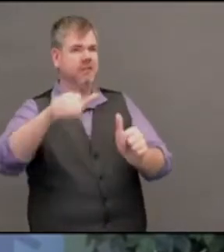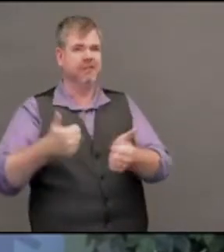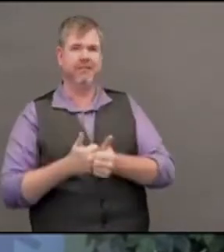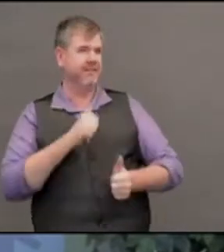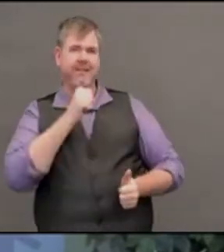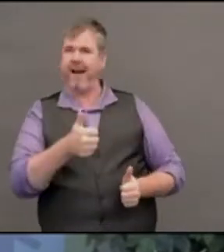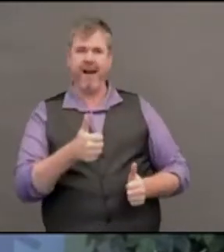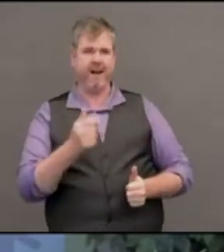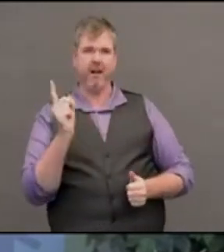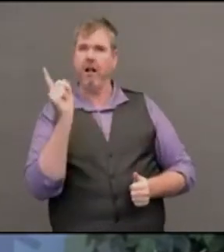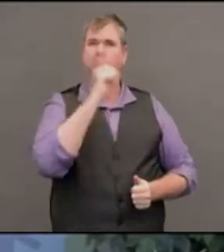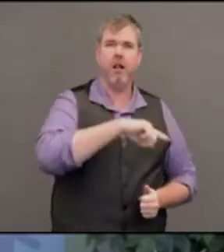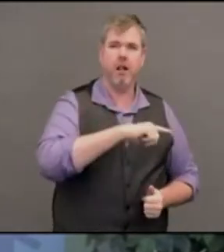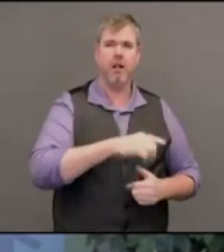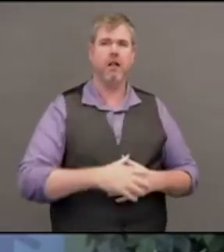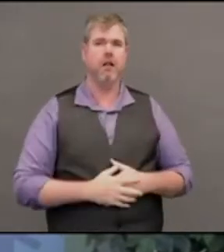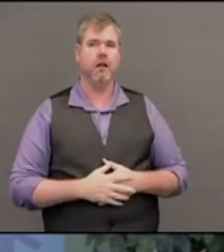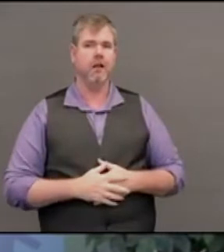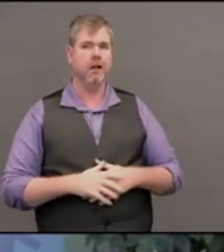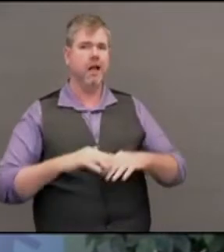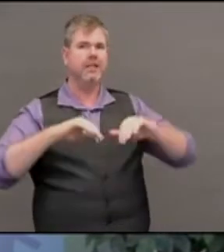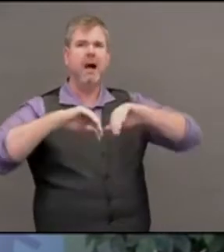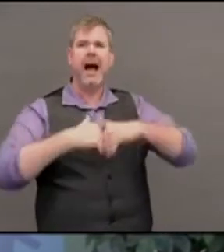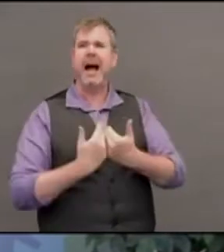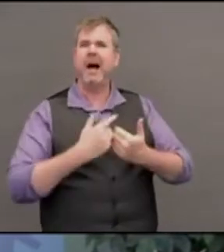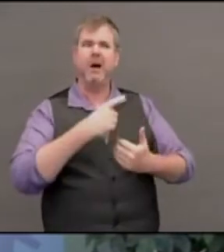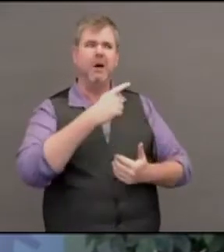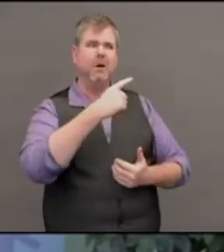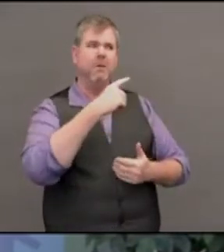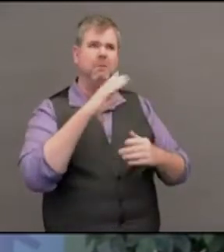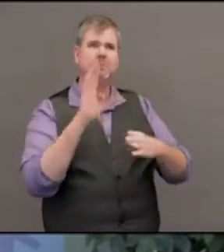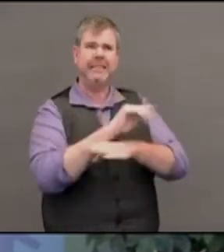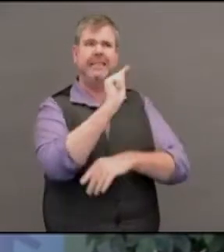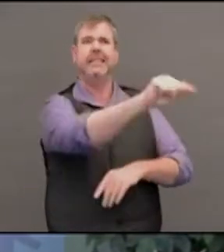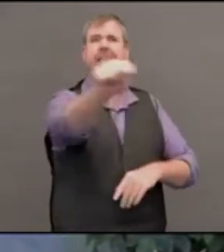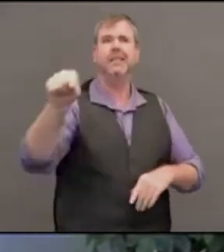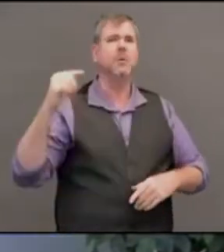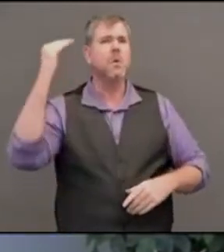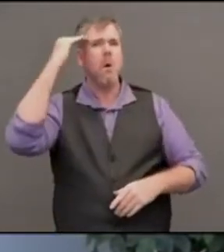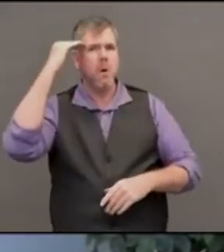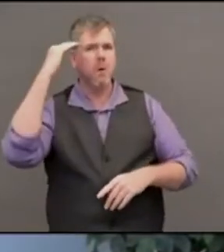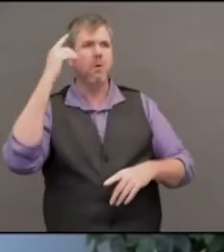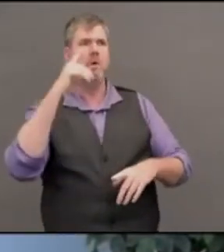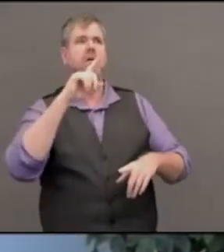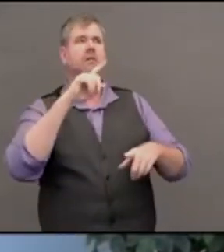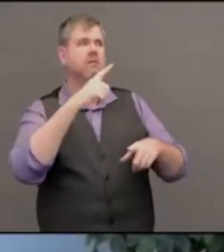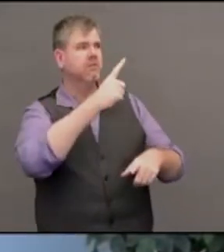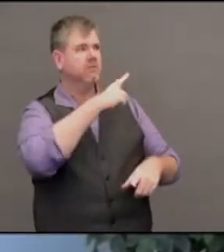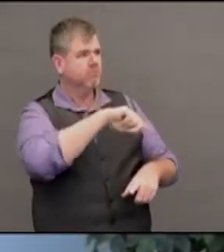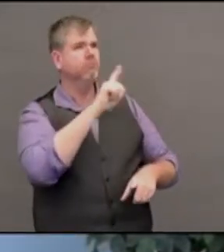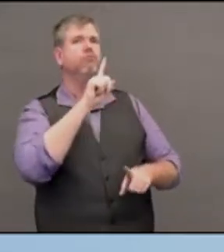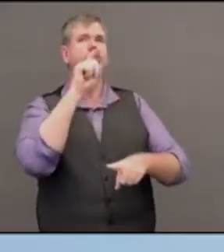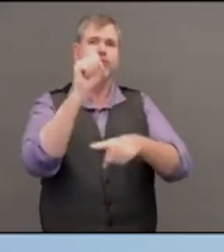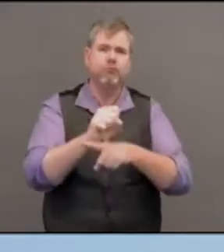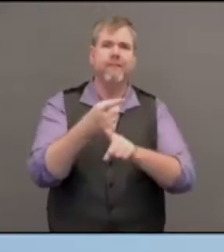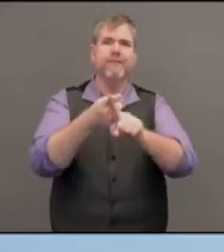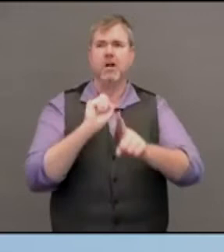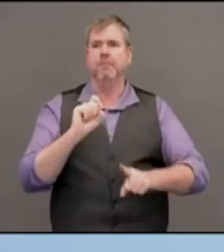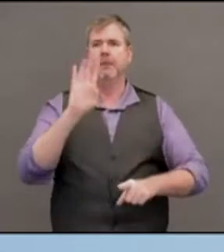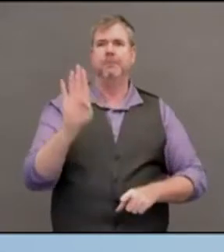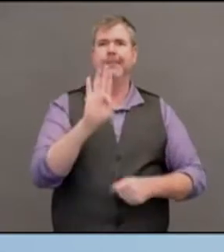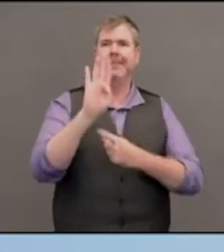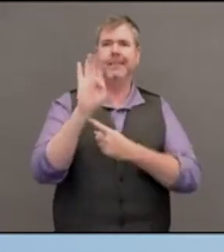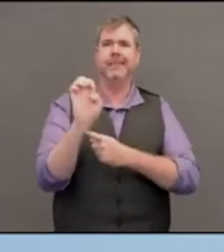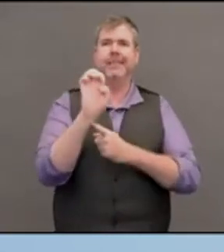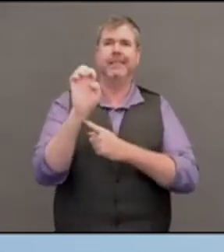actually somebody from the business engagement team? Yeah, absolutely. That's understandable. The business team, we do carry badges with us, and in